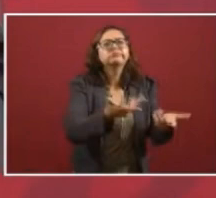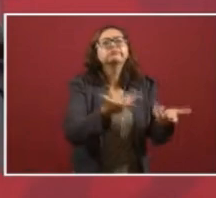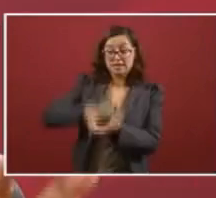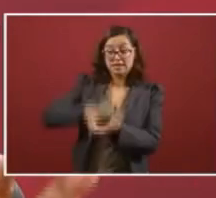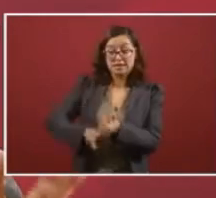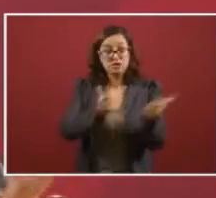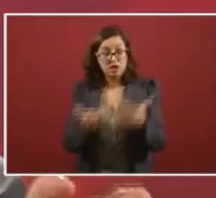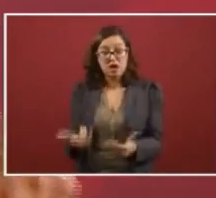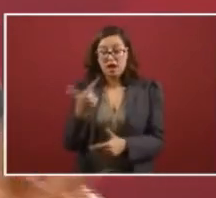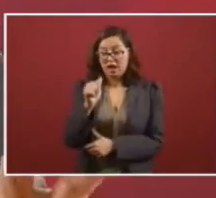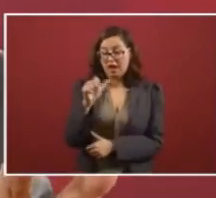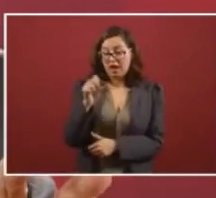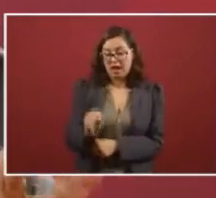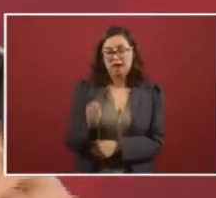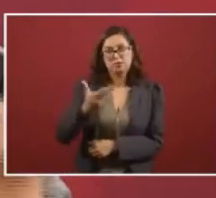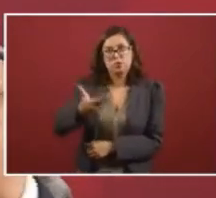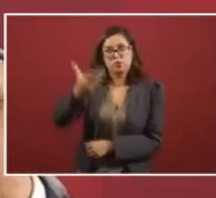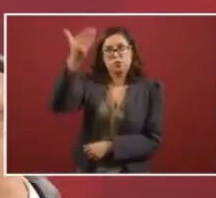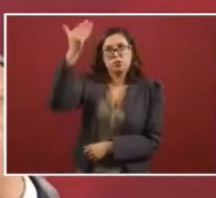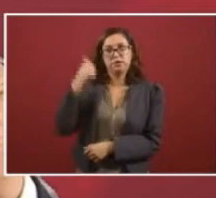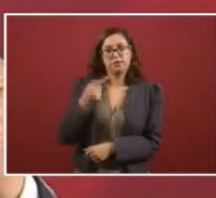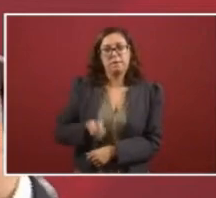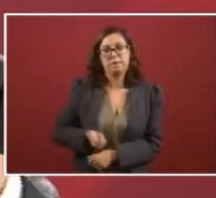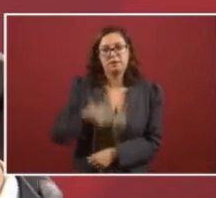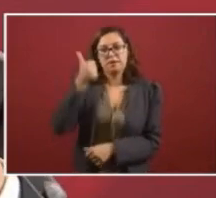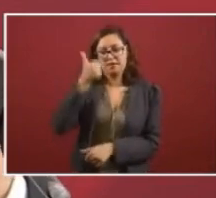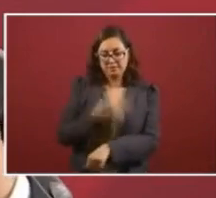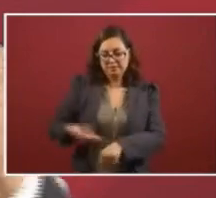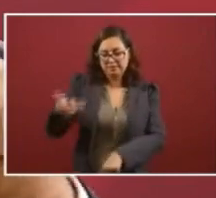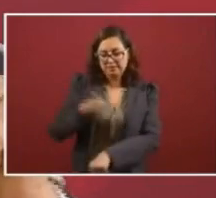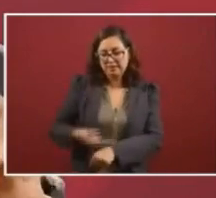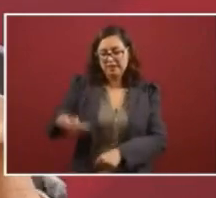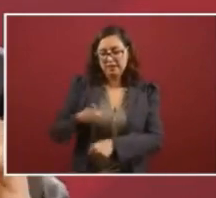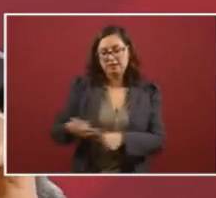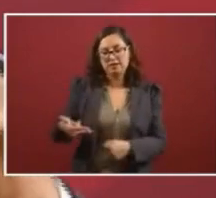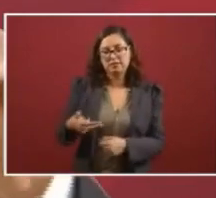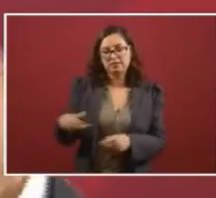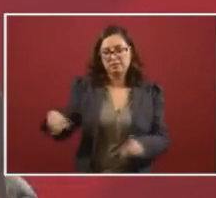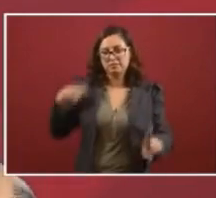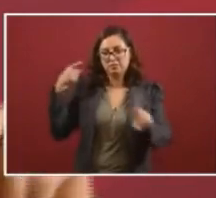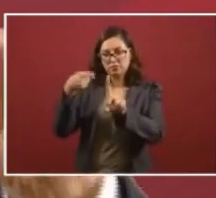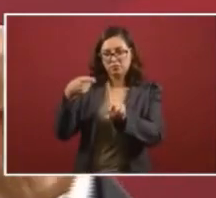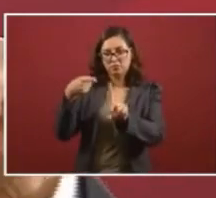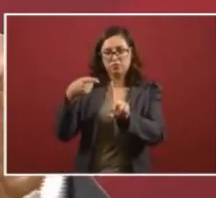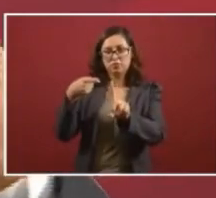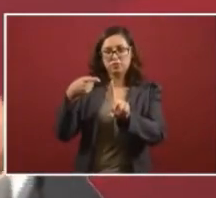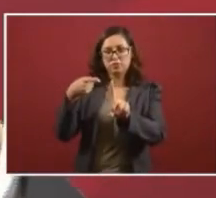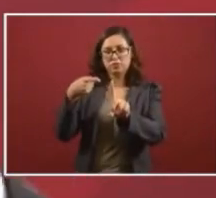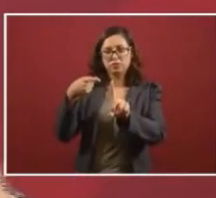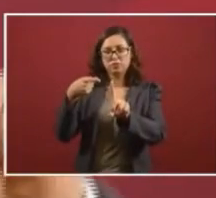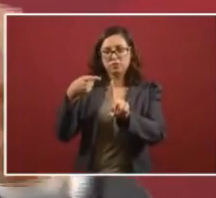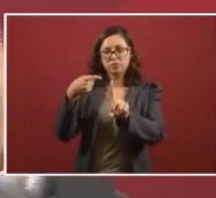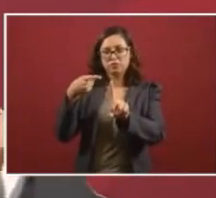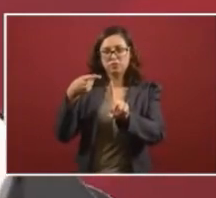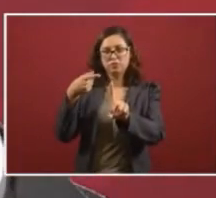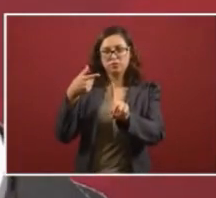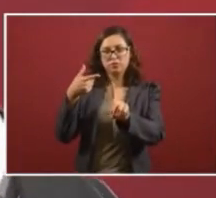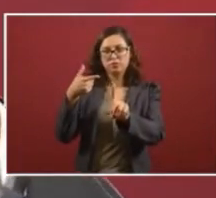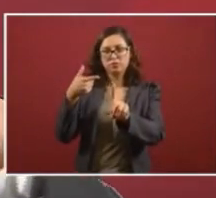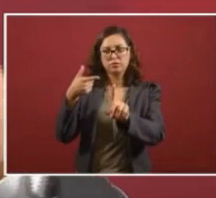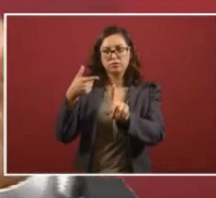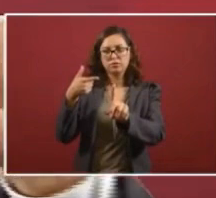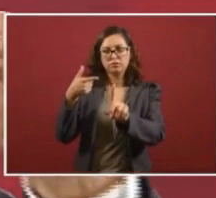CFE, which was the original plan and the objective of the plan,